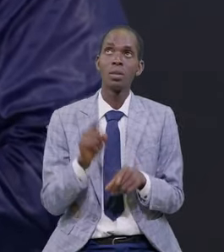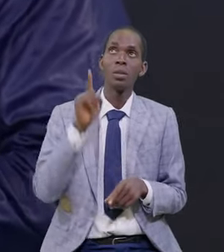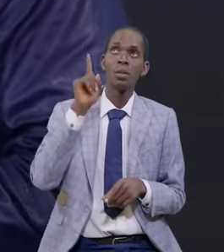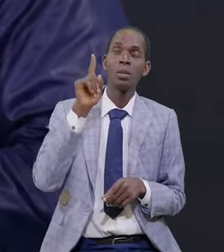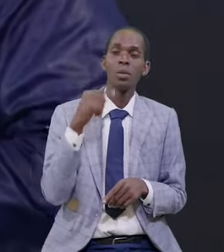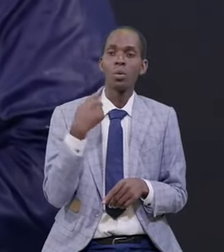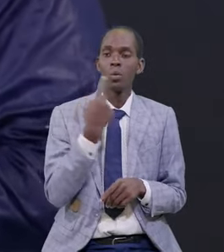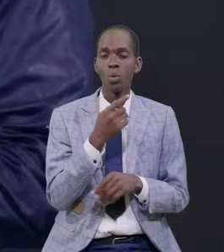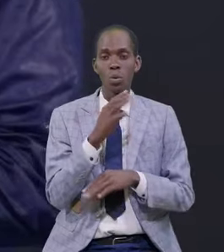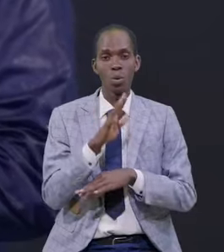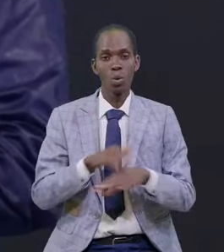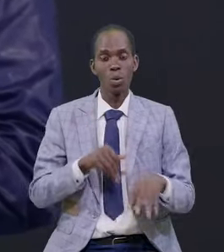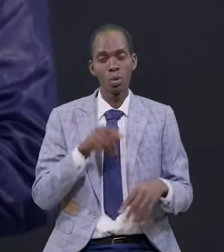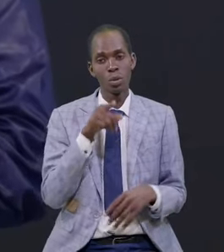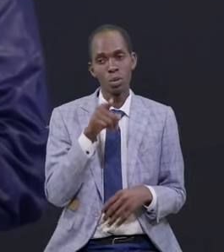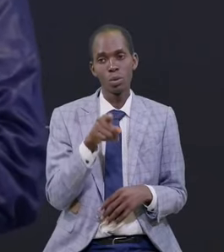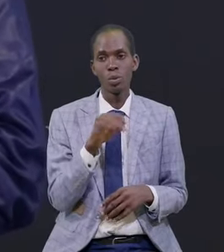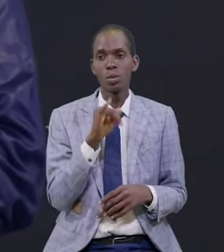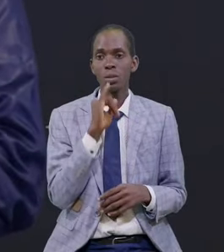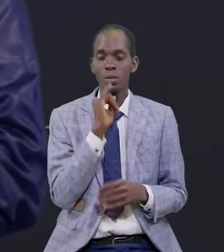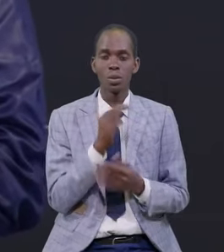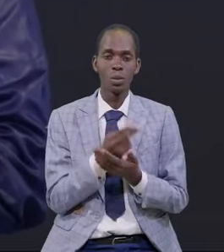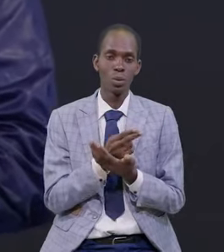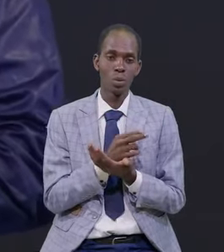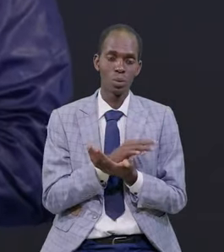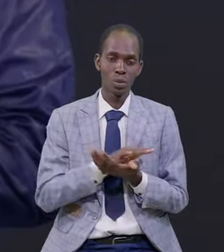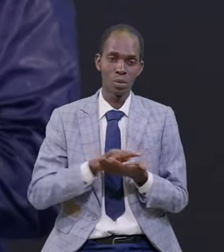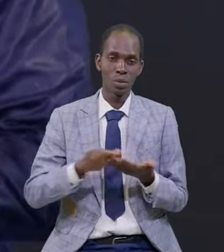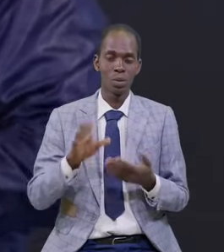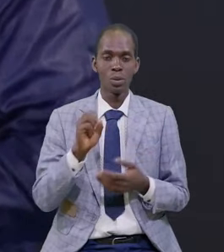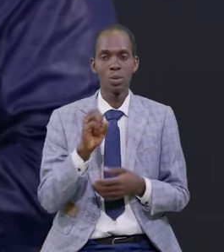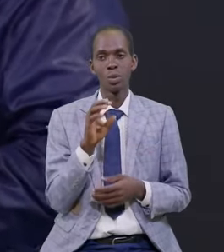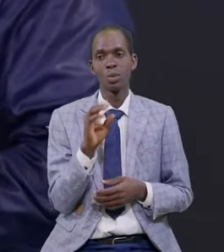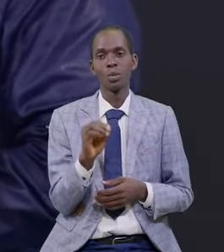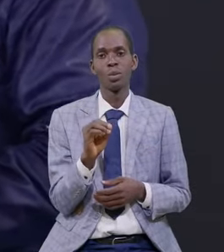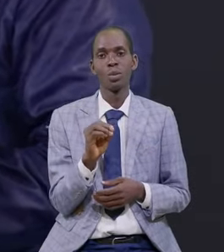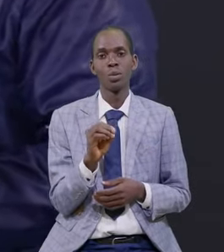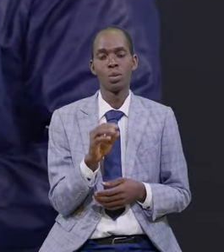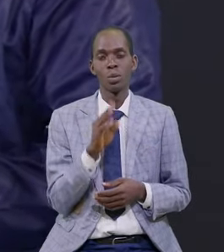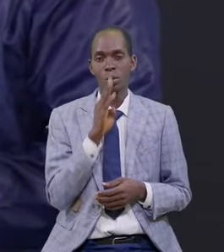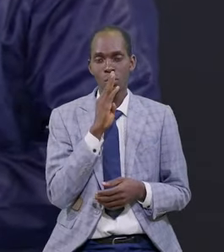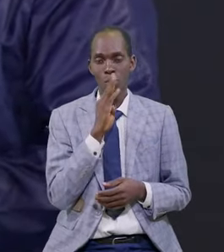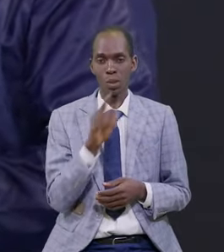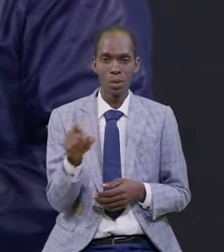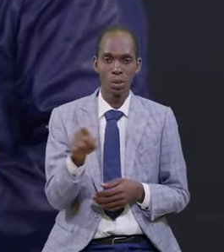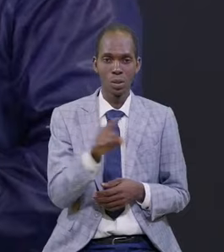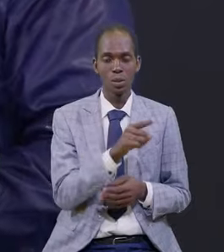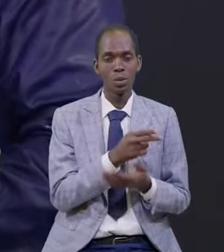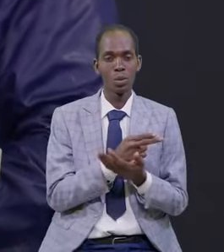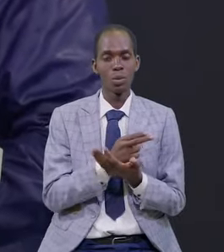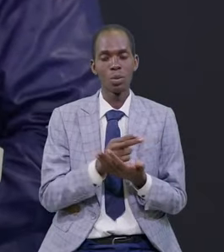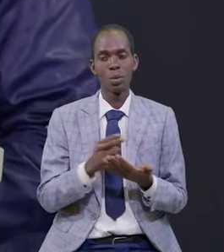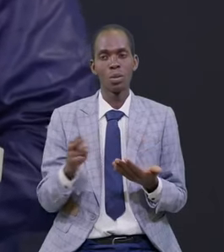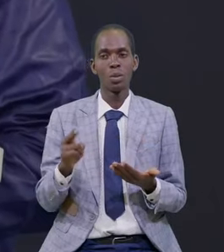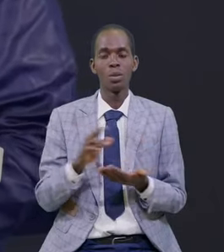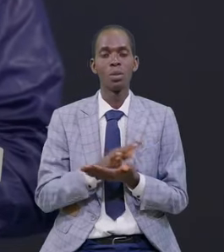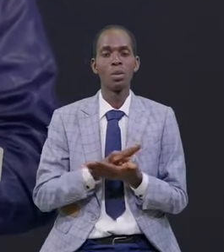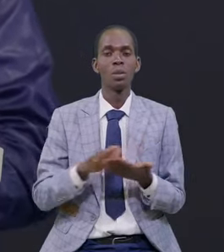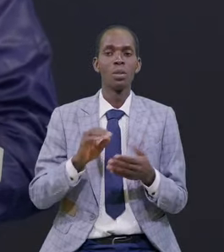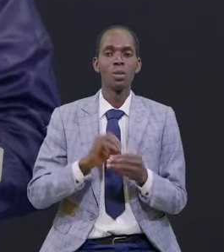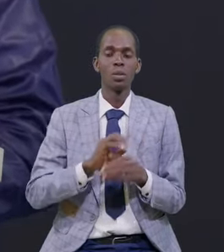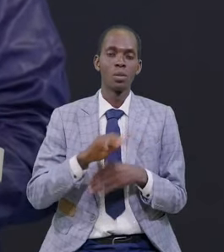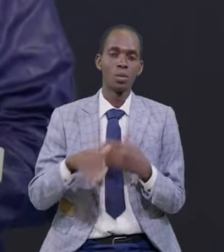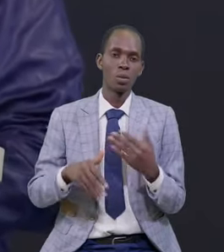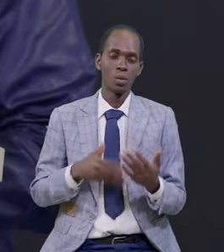is Holy so be holy in all that you